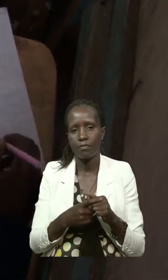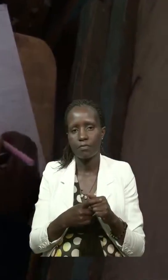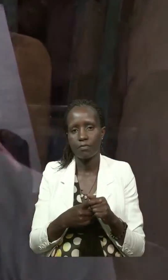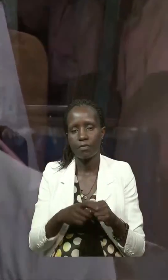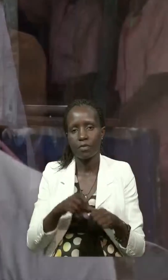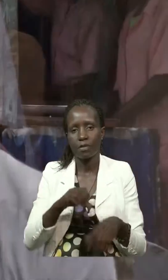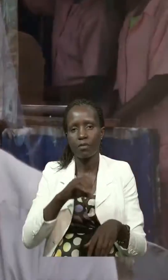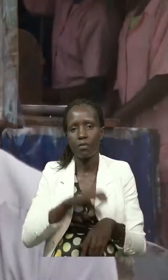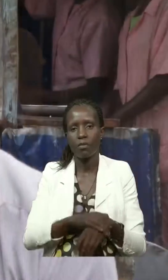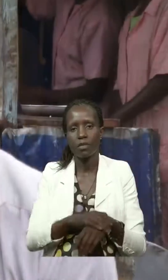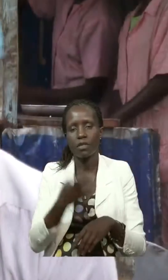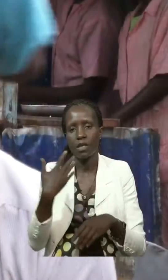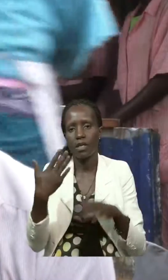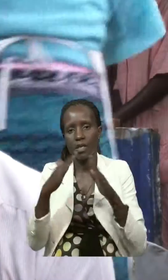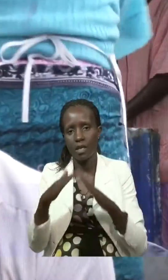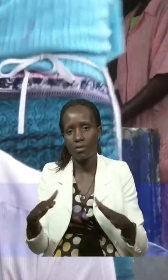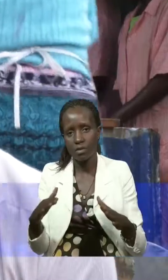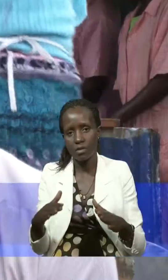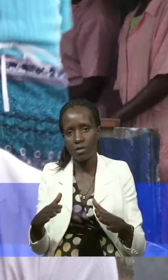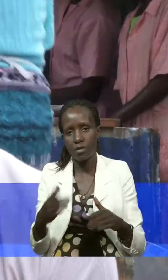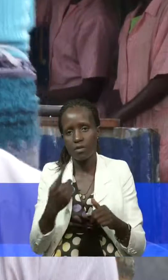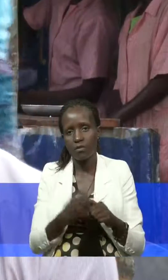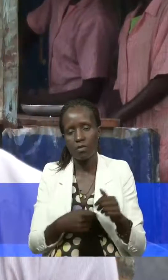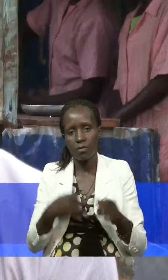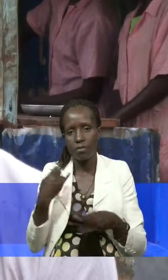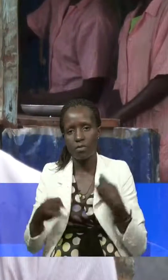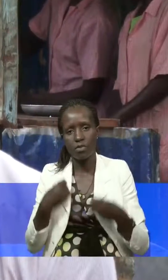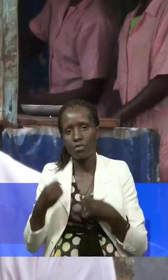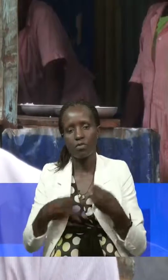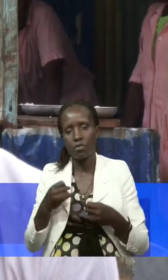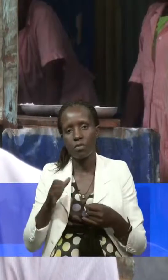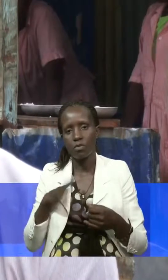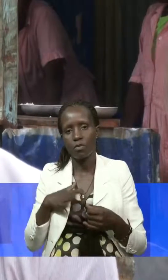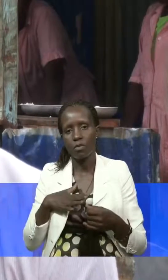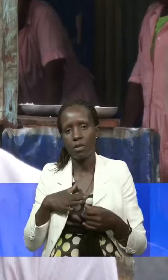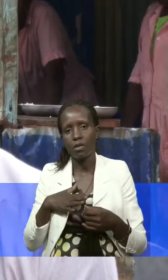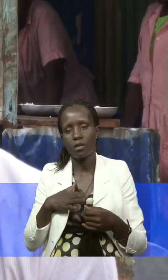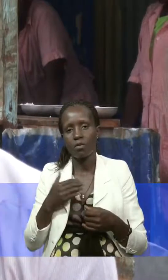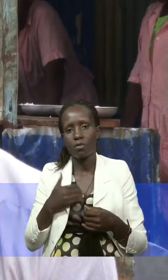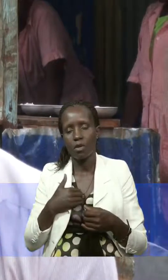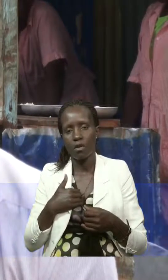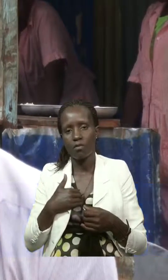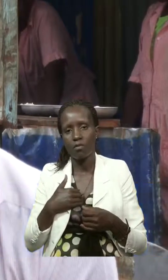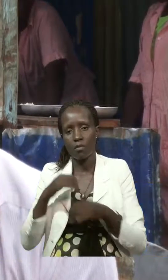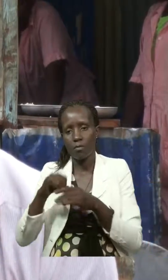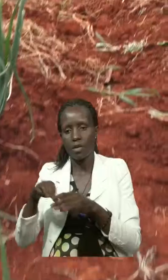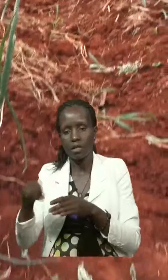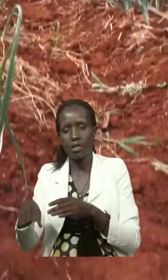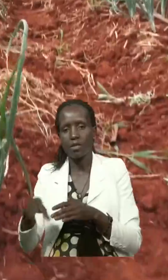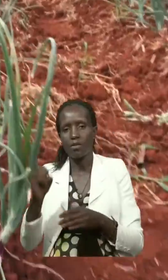We got a greenhouse from Joyful Women, where we have planted